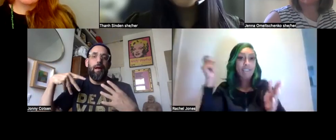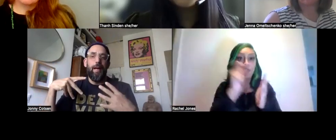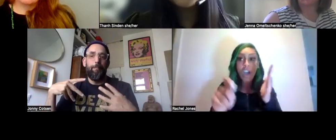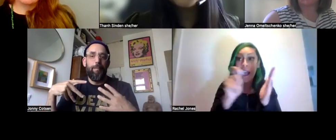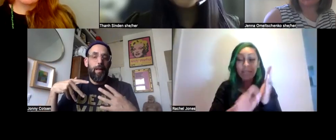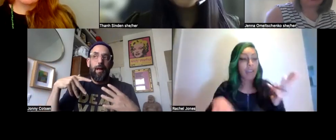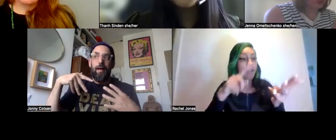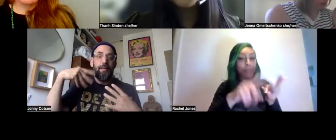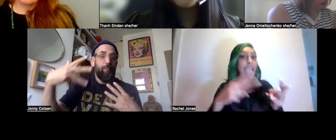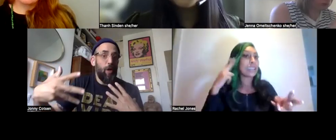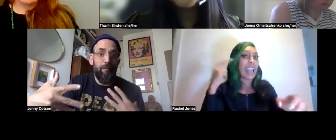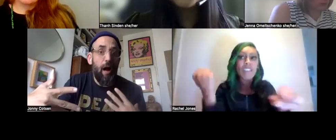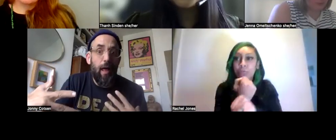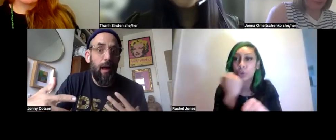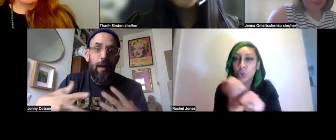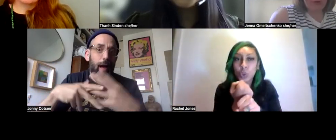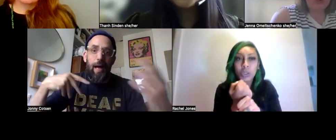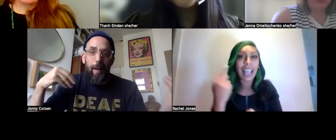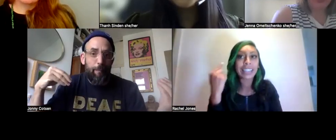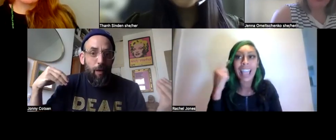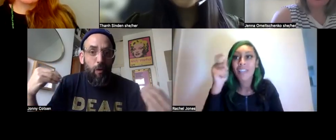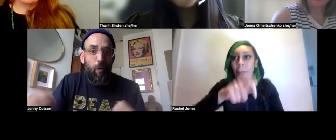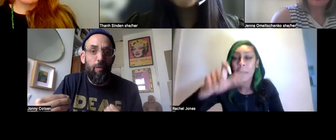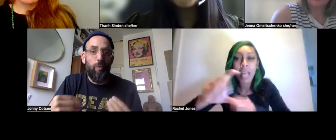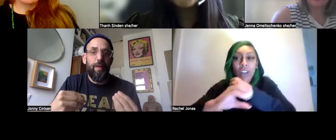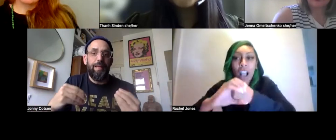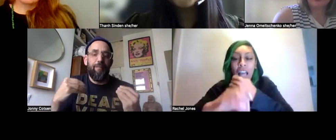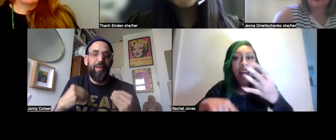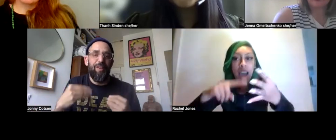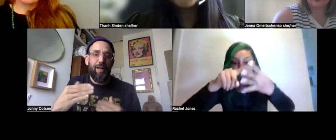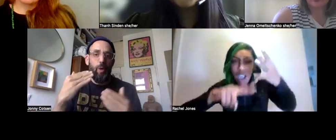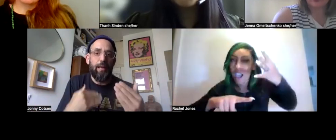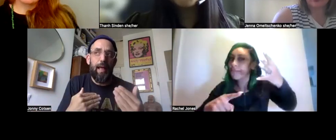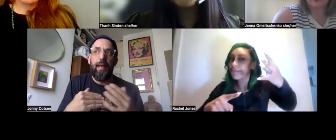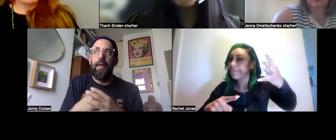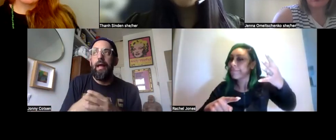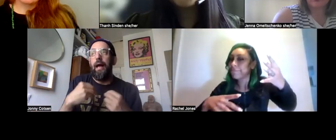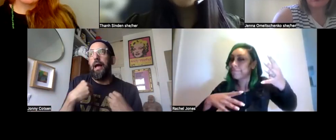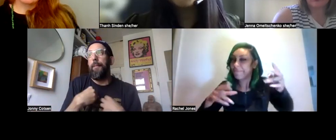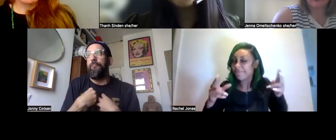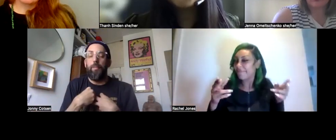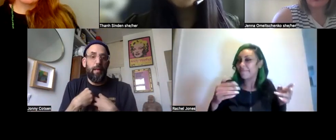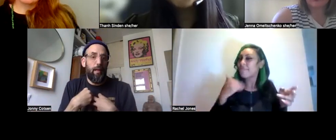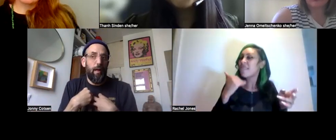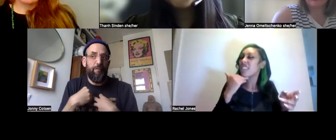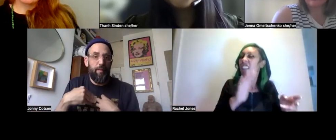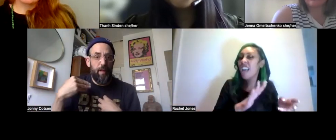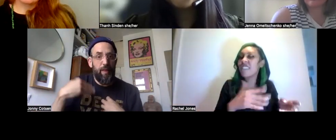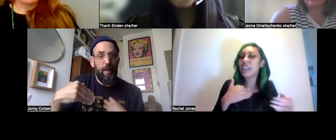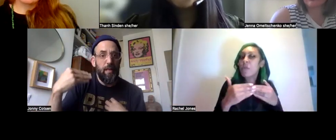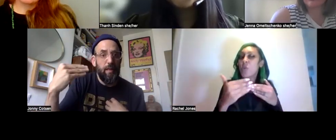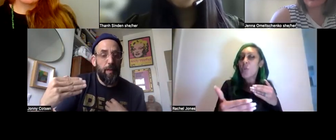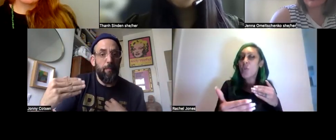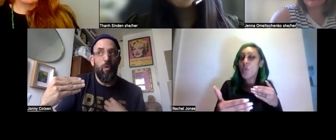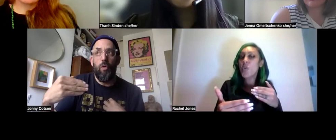produced, deaf person of colour, all of those things, I feel that way is lacking. For me,